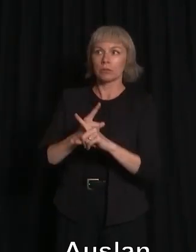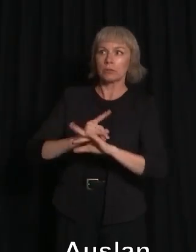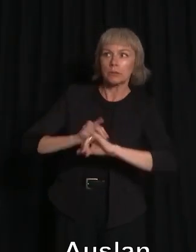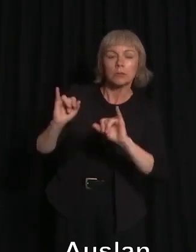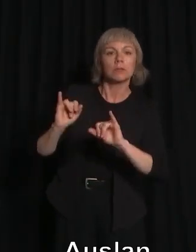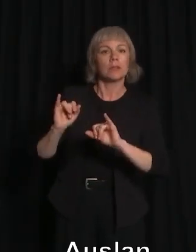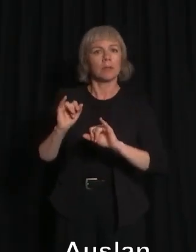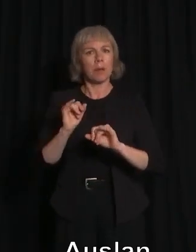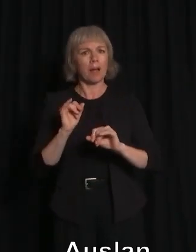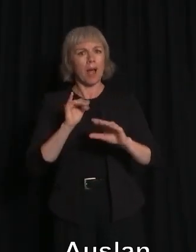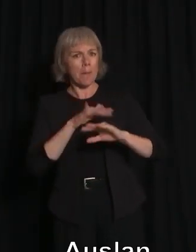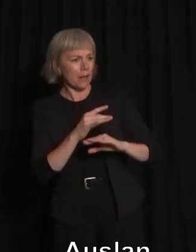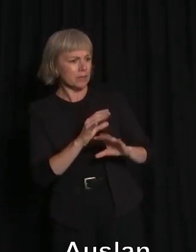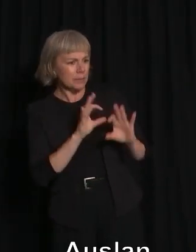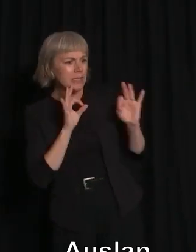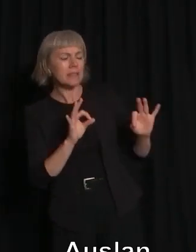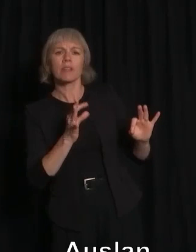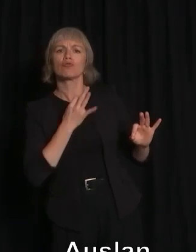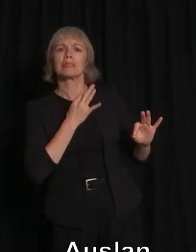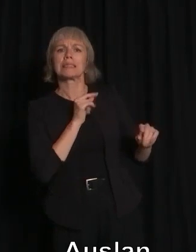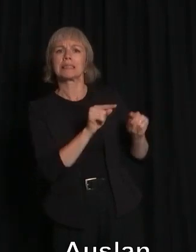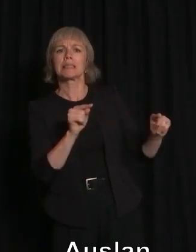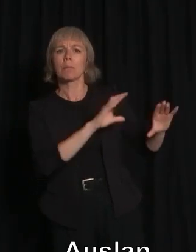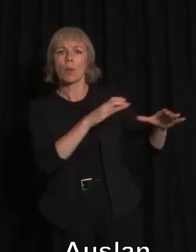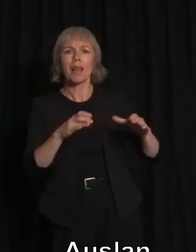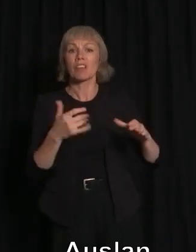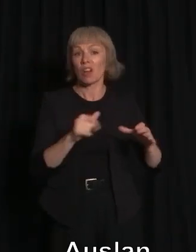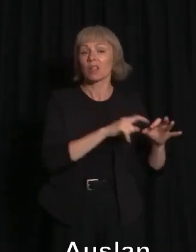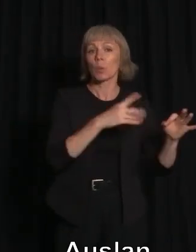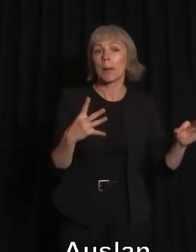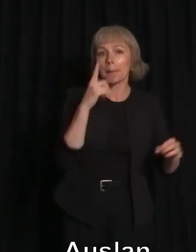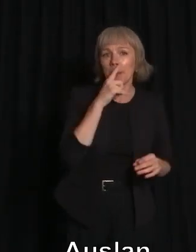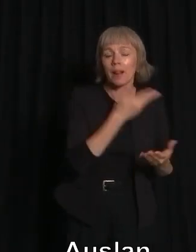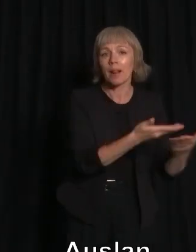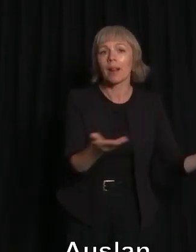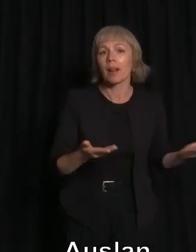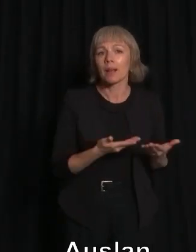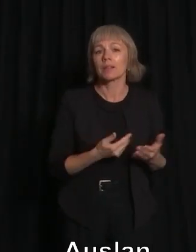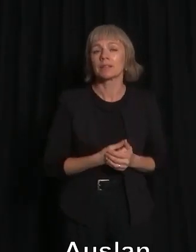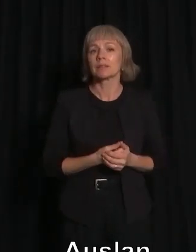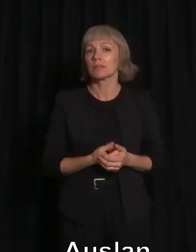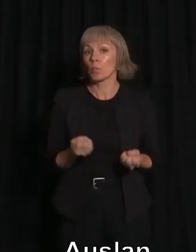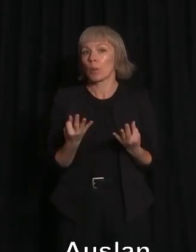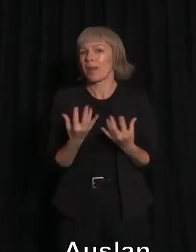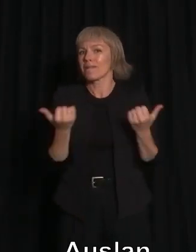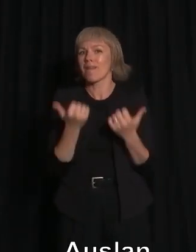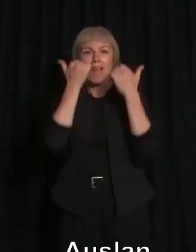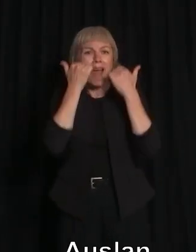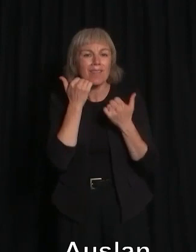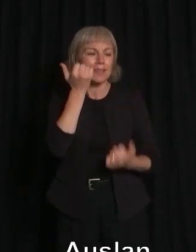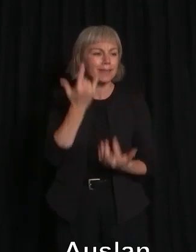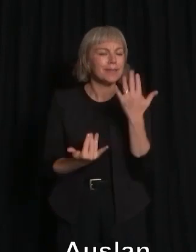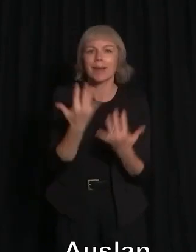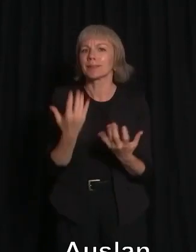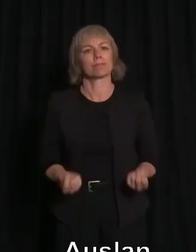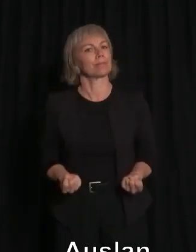of LGBTIQ+ persons and populations, and the absence of both a clear evidence base and a process